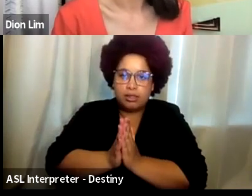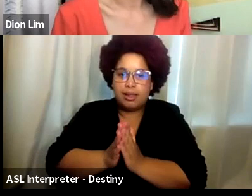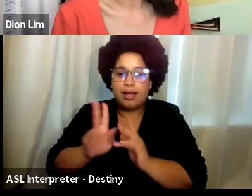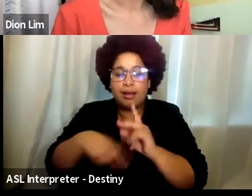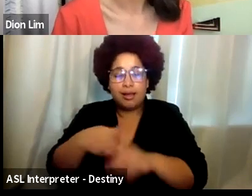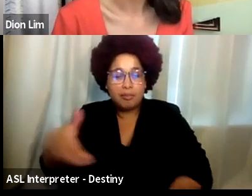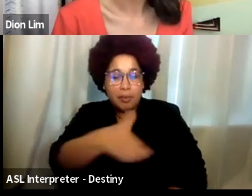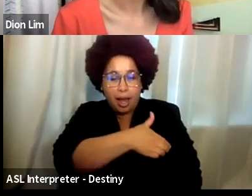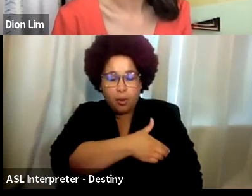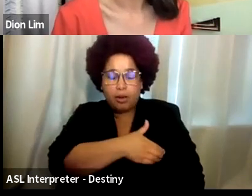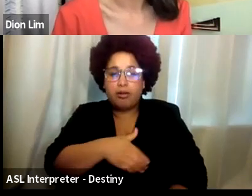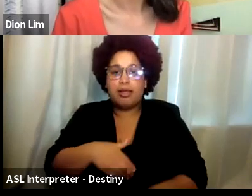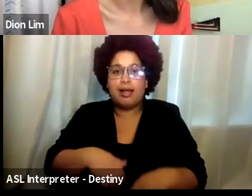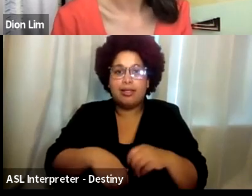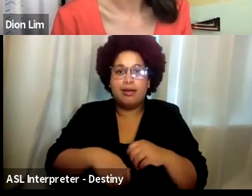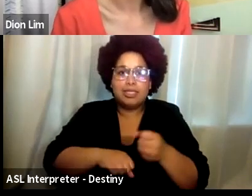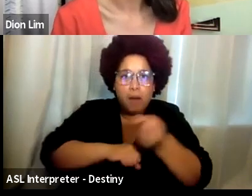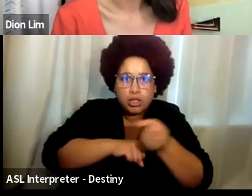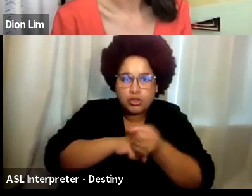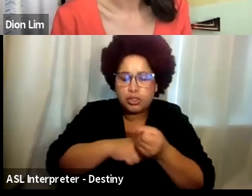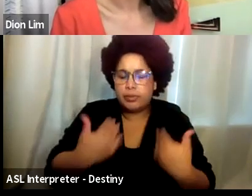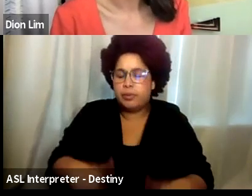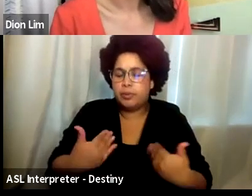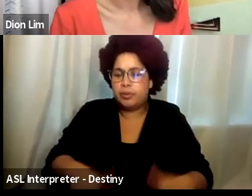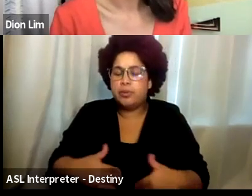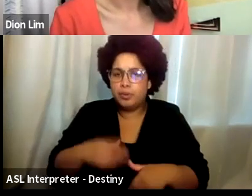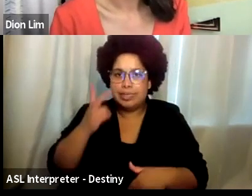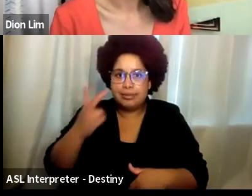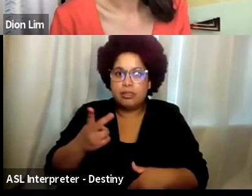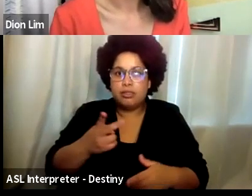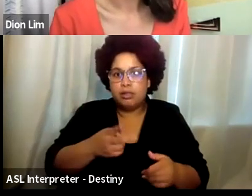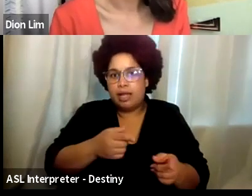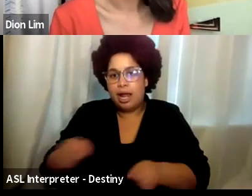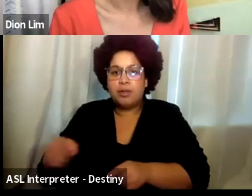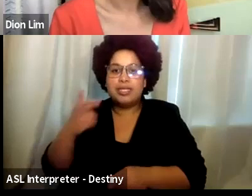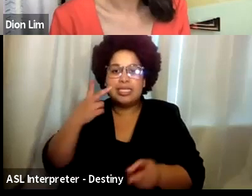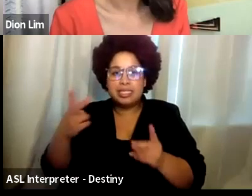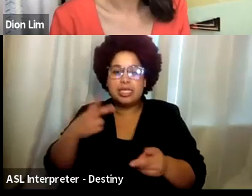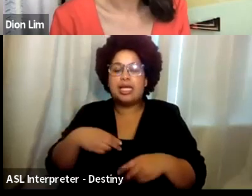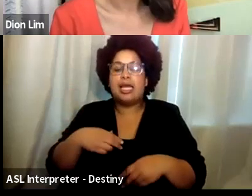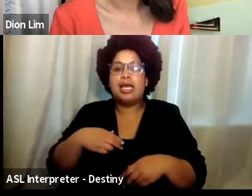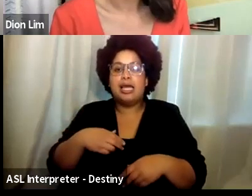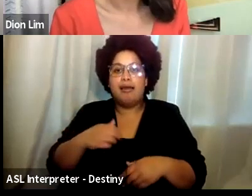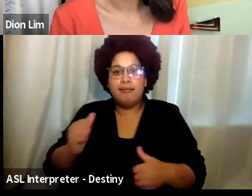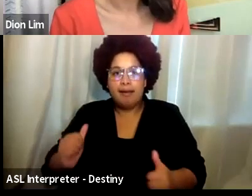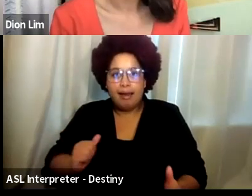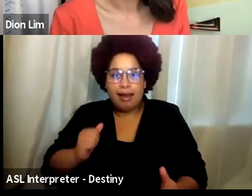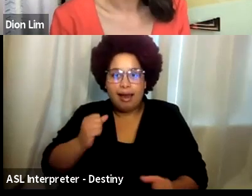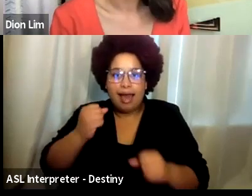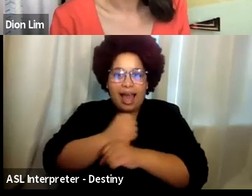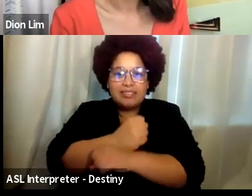can translate. Other things that I've heard that are really make a lot of sense when I've talked to activists in Chinatown, for example, they said, come